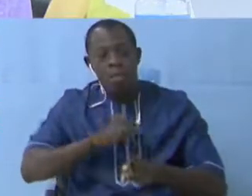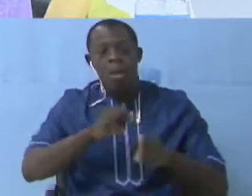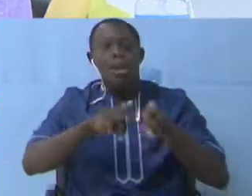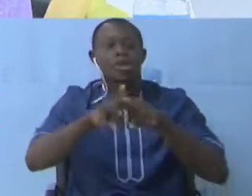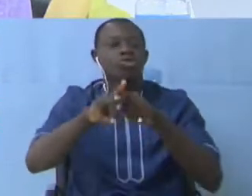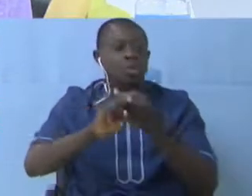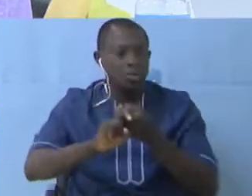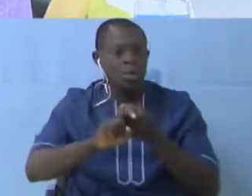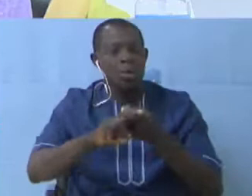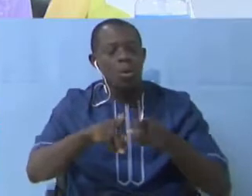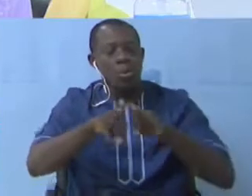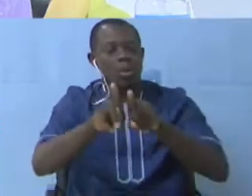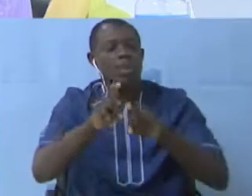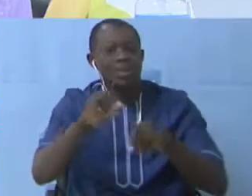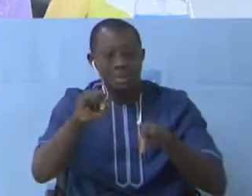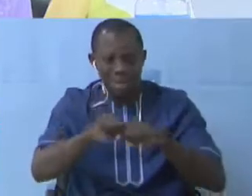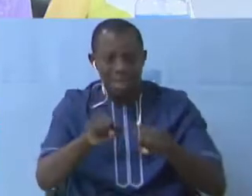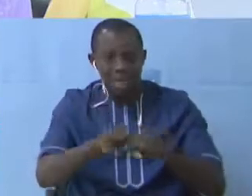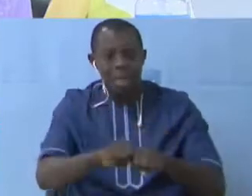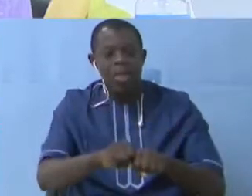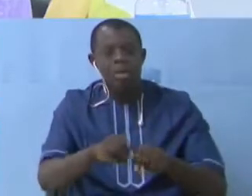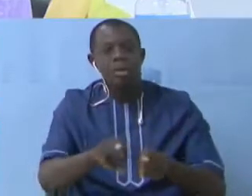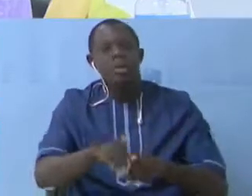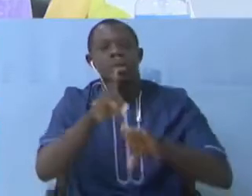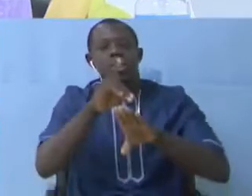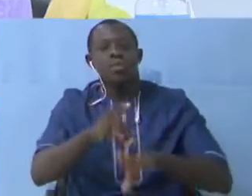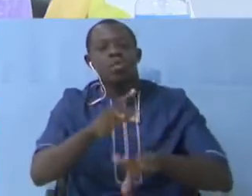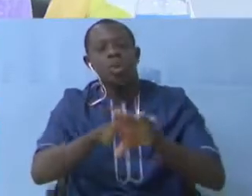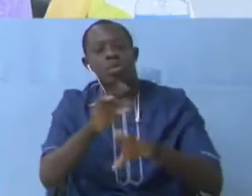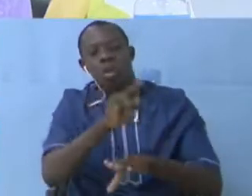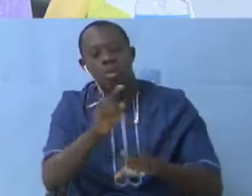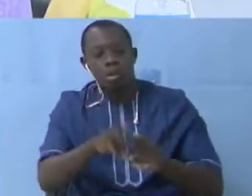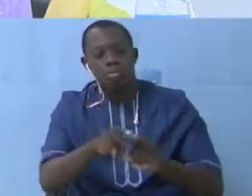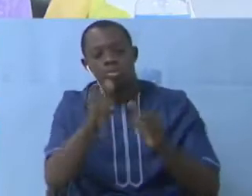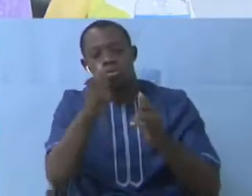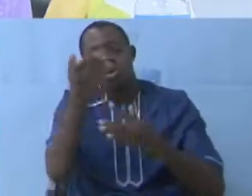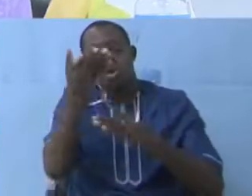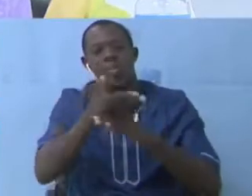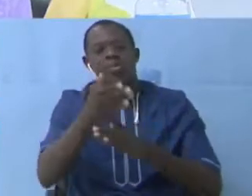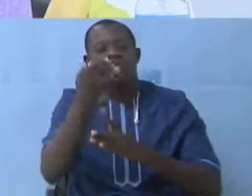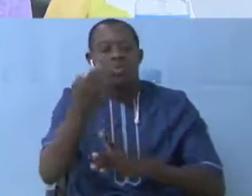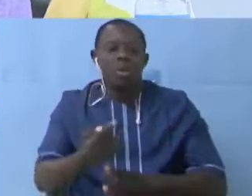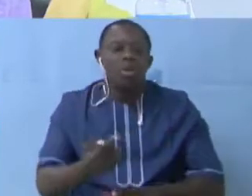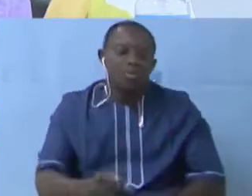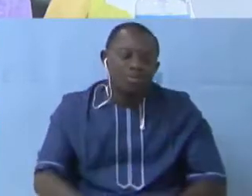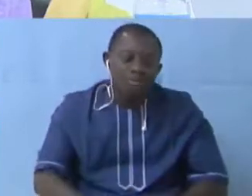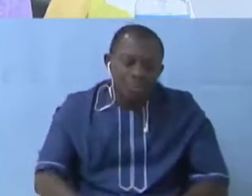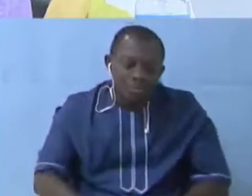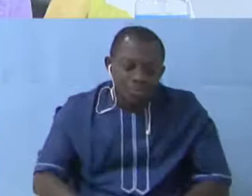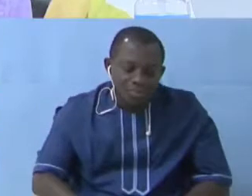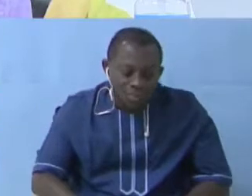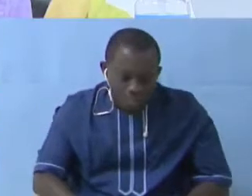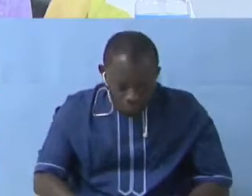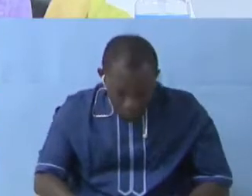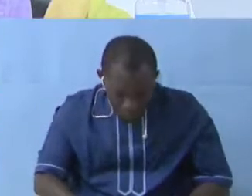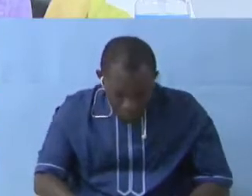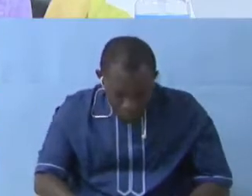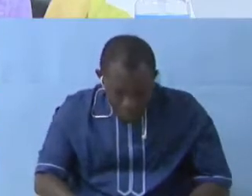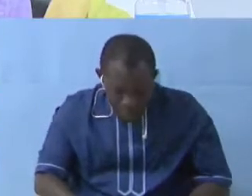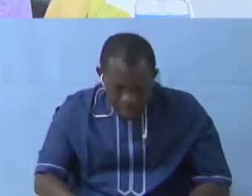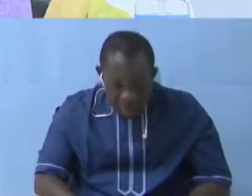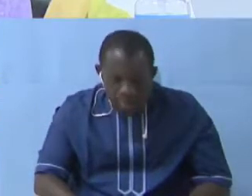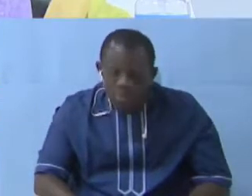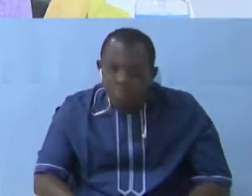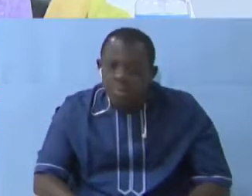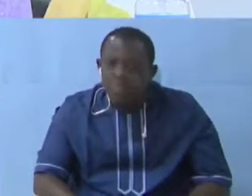on good faith. ndax saa bu ne rek président Jammeh la daan wax ne digganteem ak Sénégal ñu ngi ko wér rek ci anam gu wér. Senegal